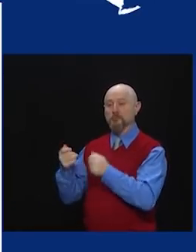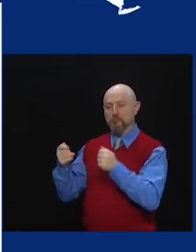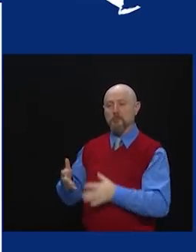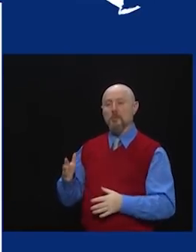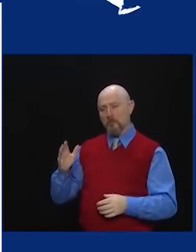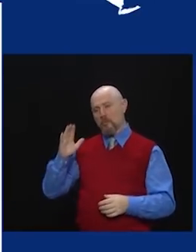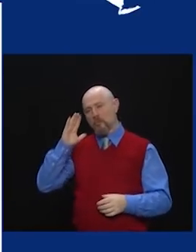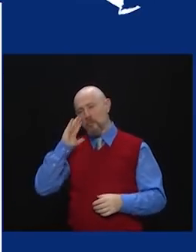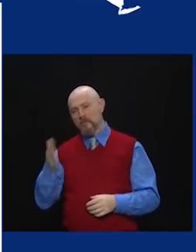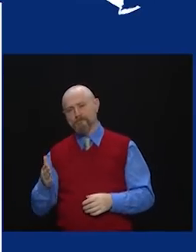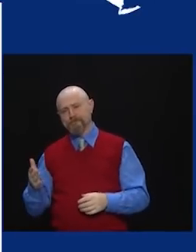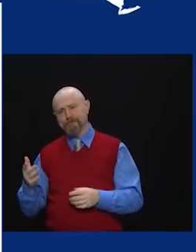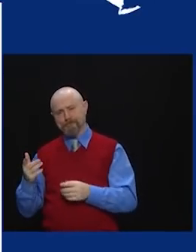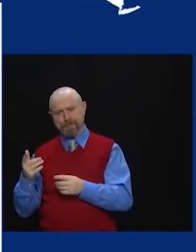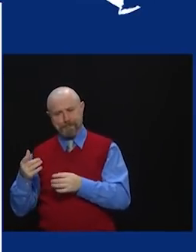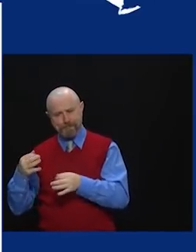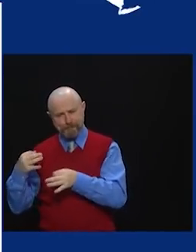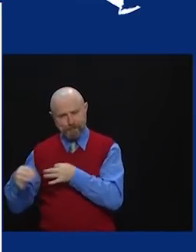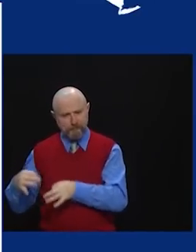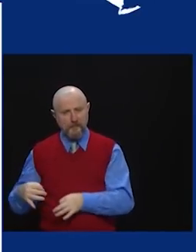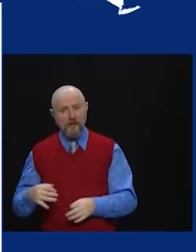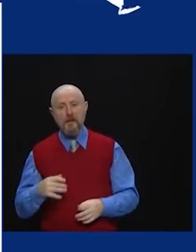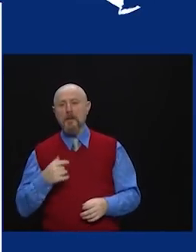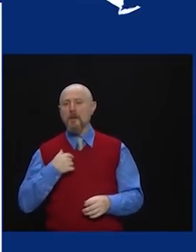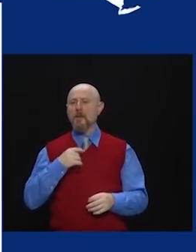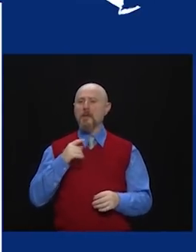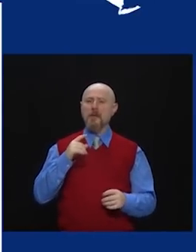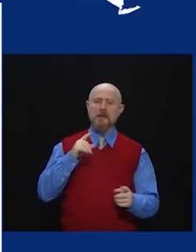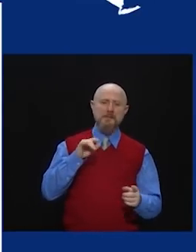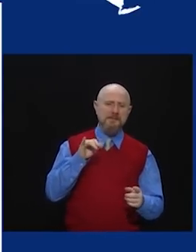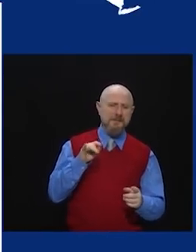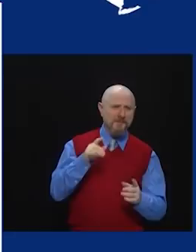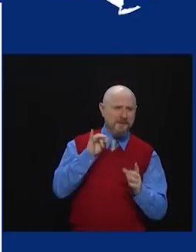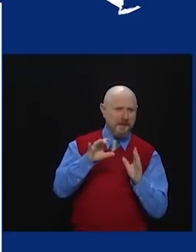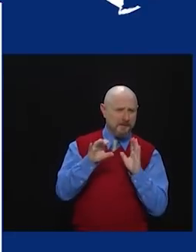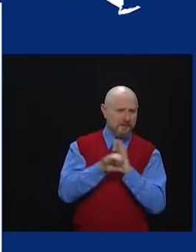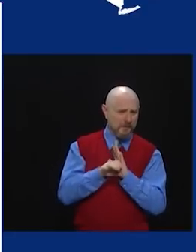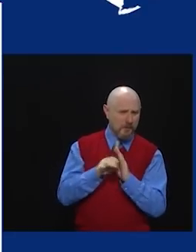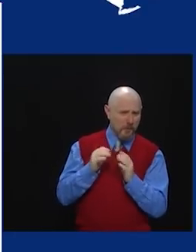that, Catherine, is that a picture of you unloading that plane? No, maybe not. Okay. Catherine Garcia.